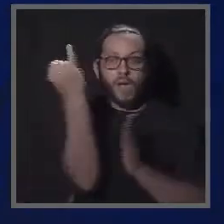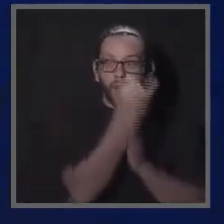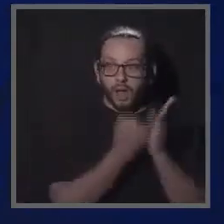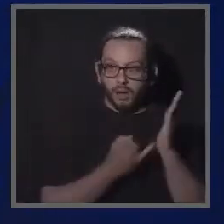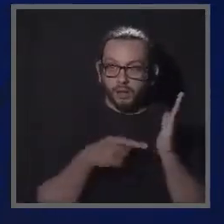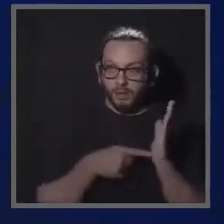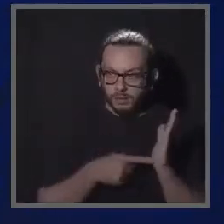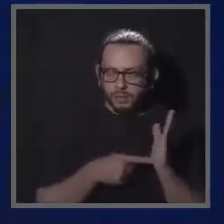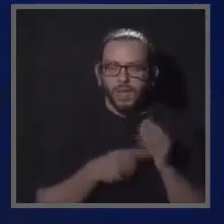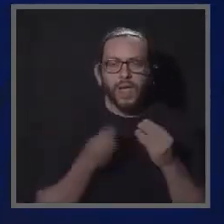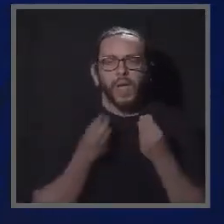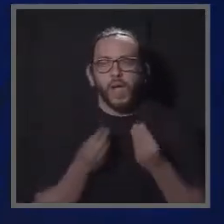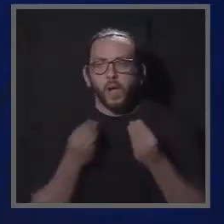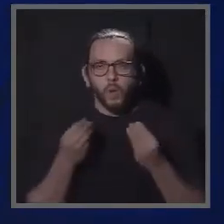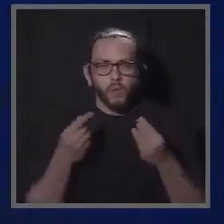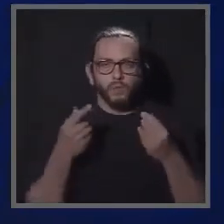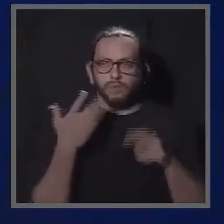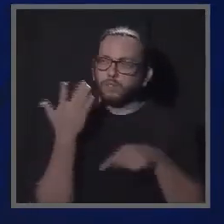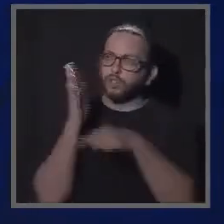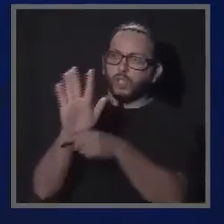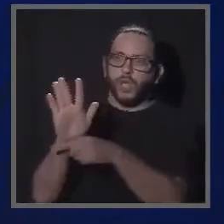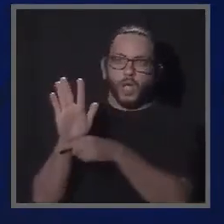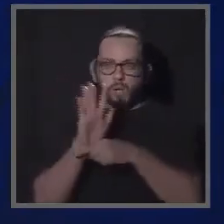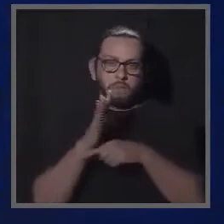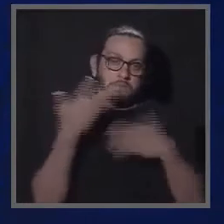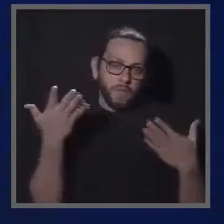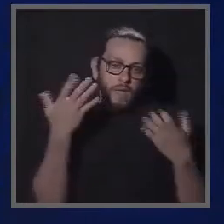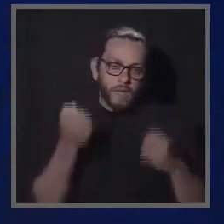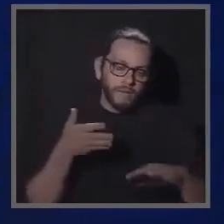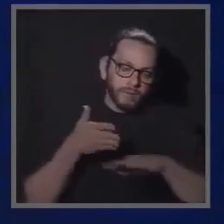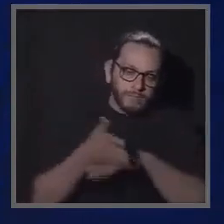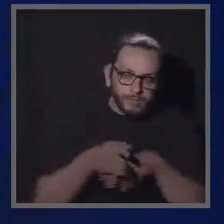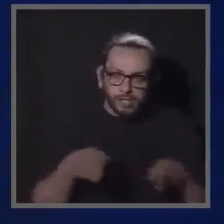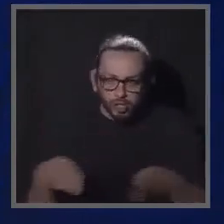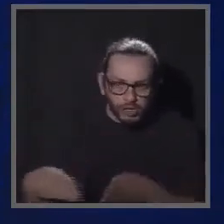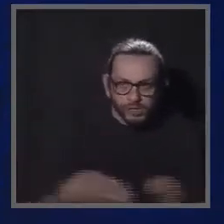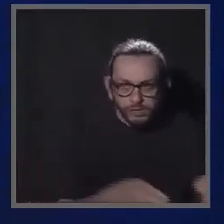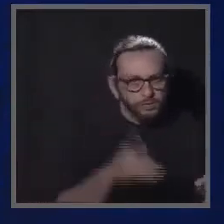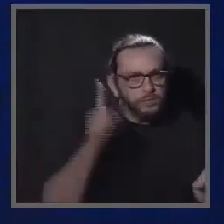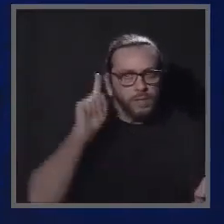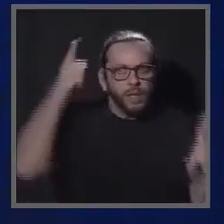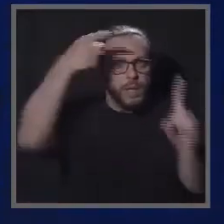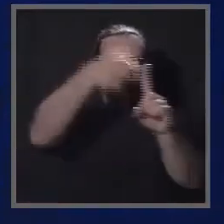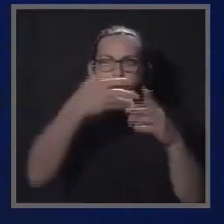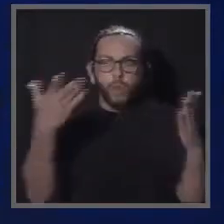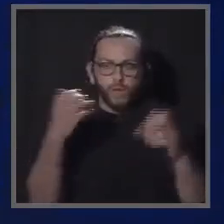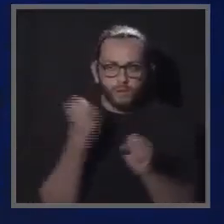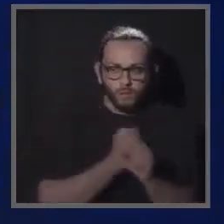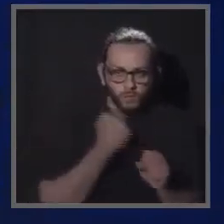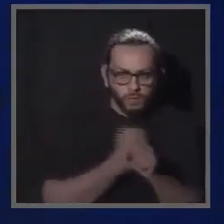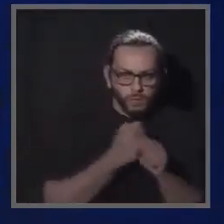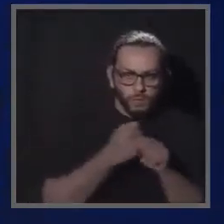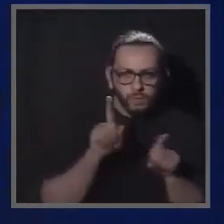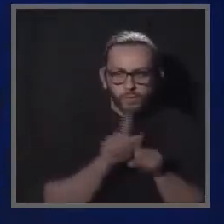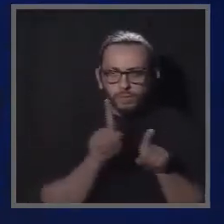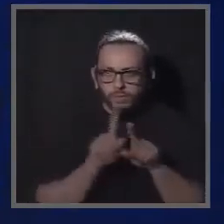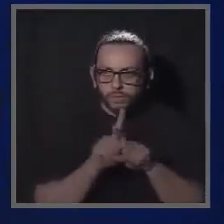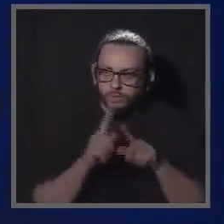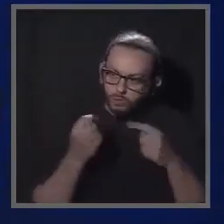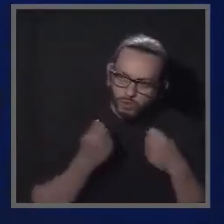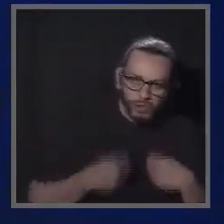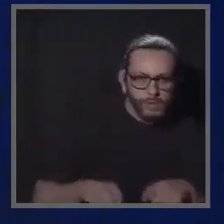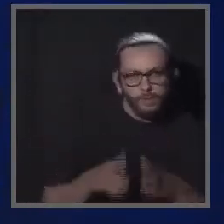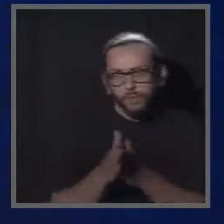strategy. And it means for us to build action to culturally emancipate and give voice